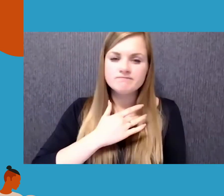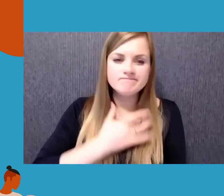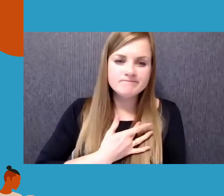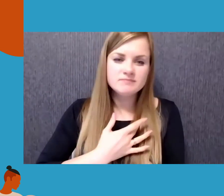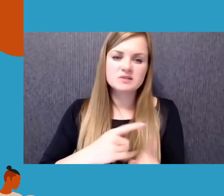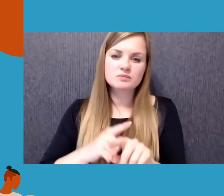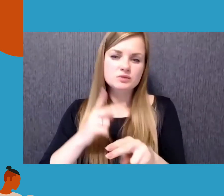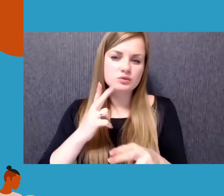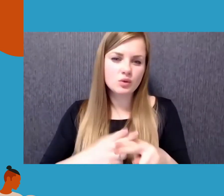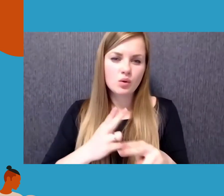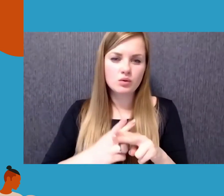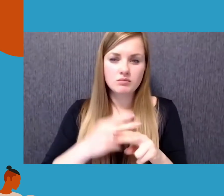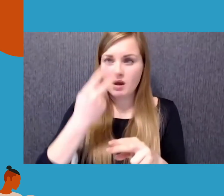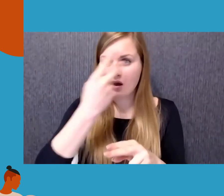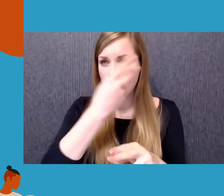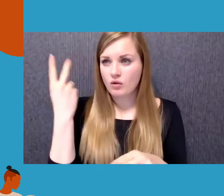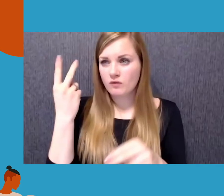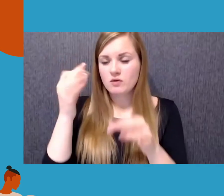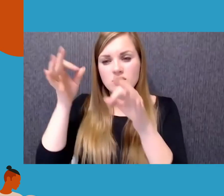It was very painful for me